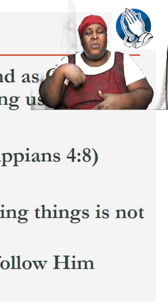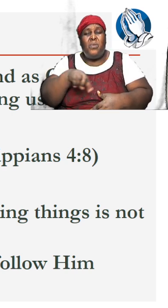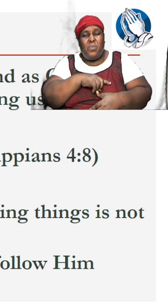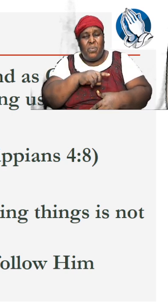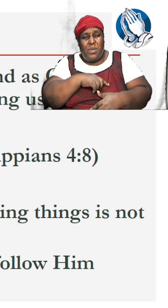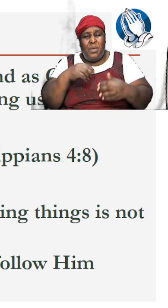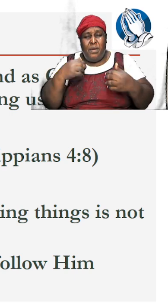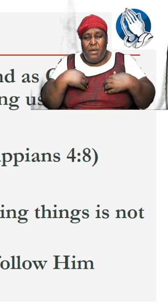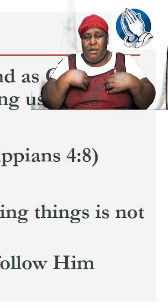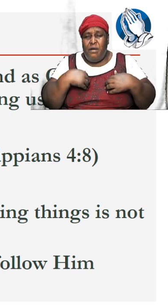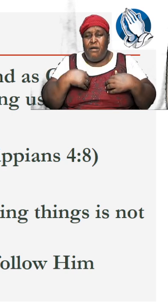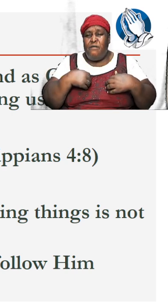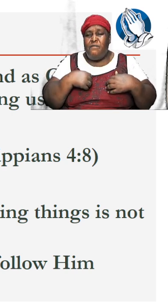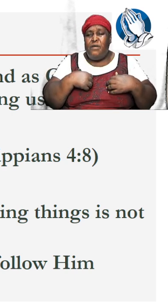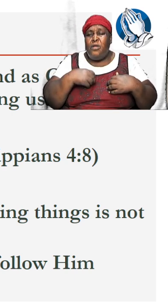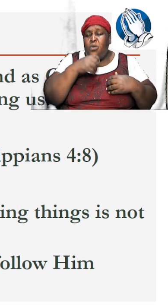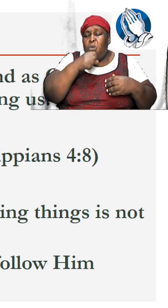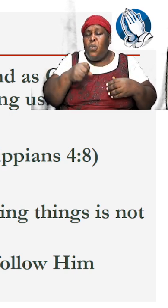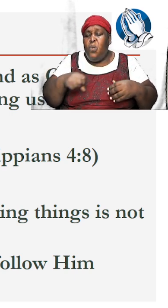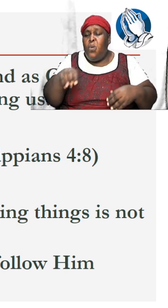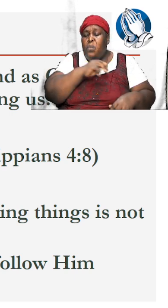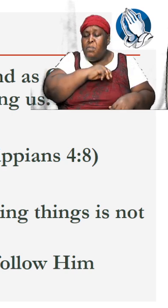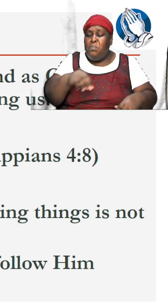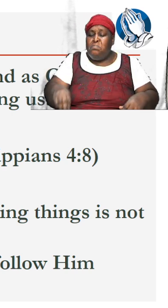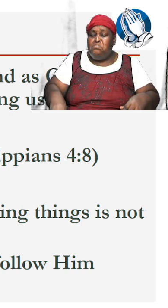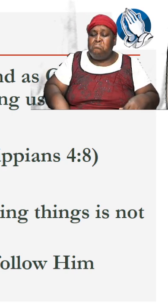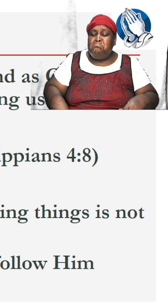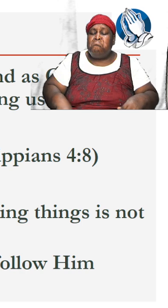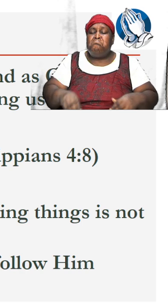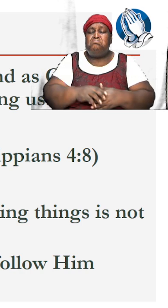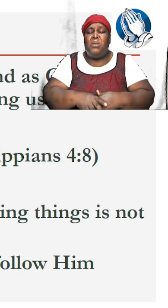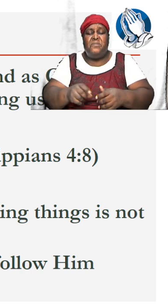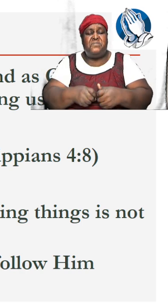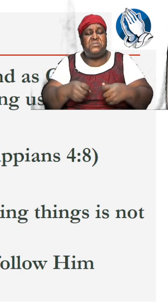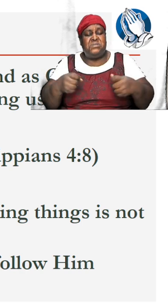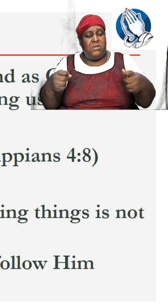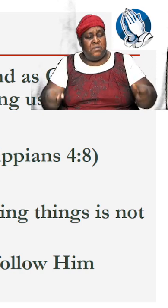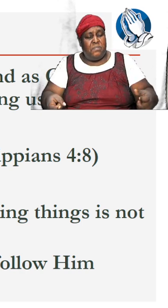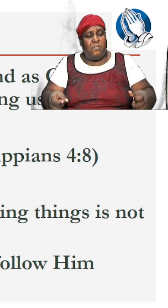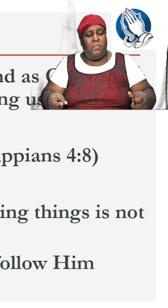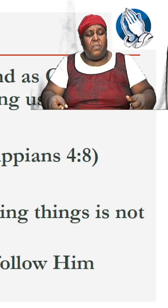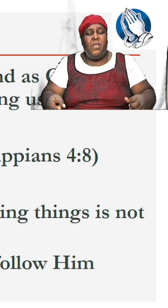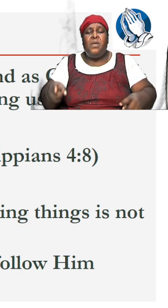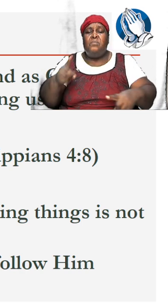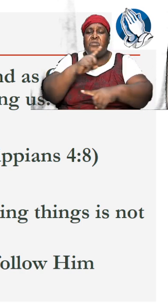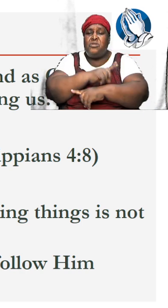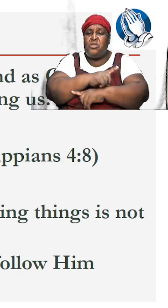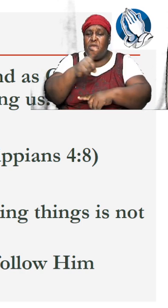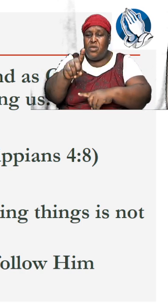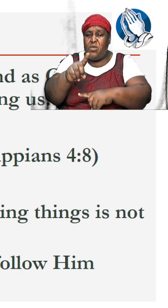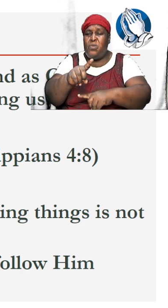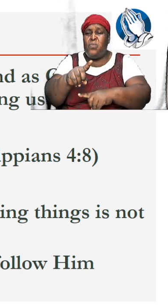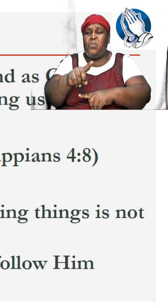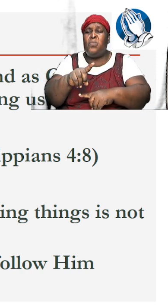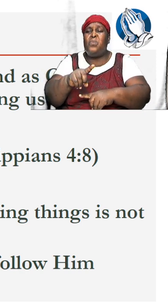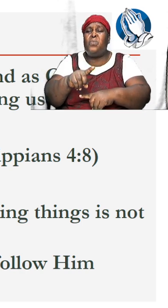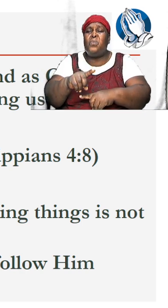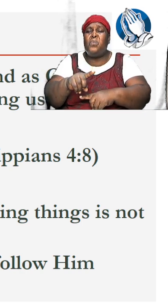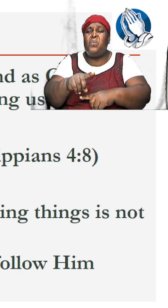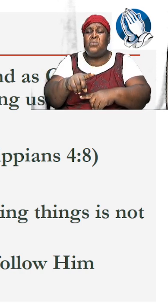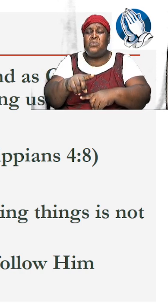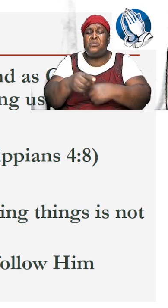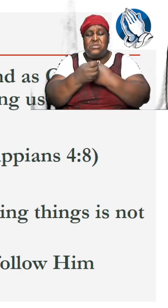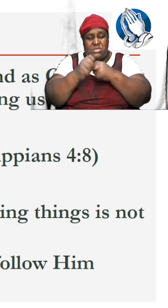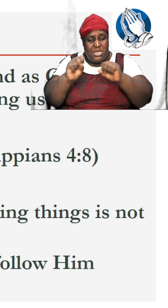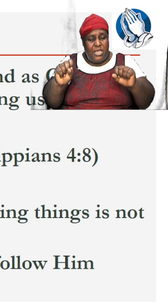old master who had us along a particular path. But guess what? The day you became saved, the day God decided